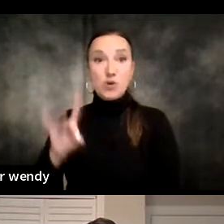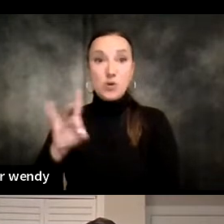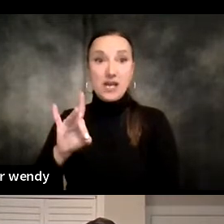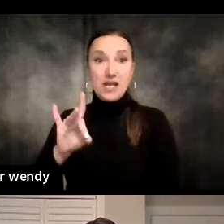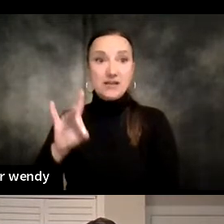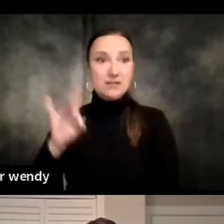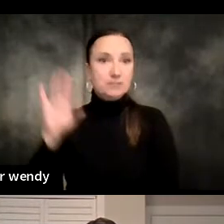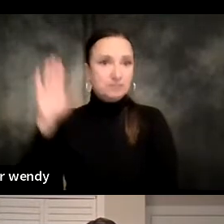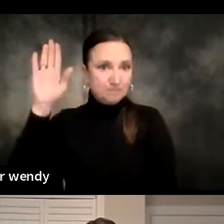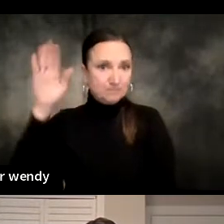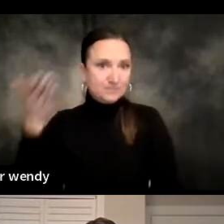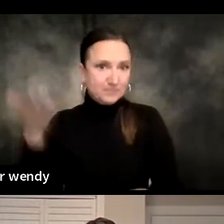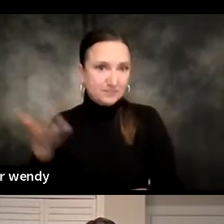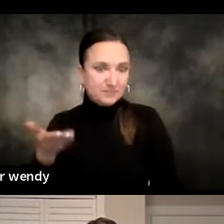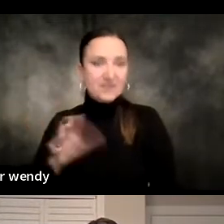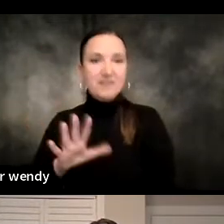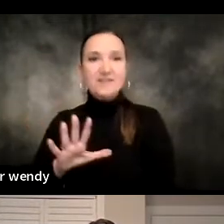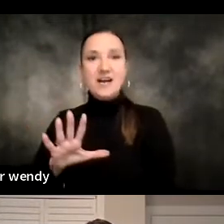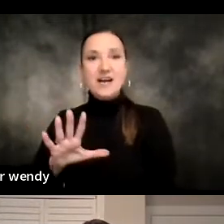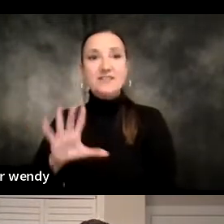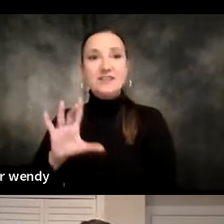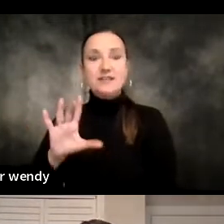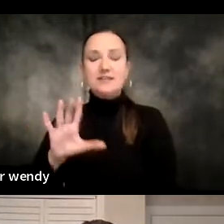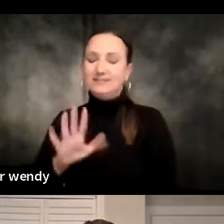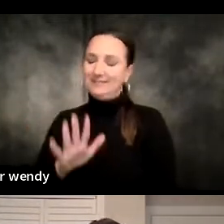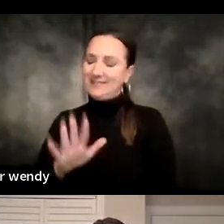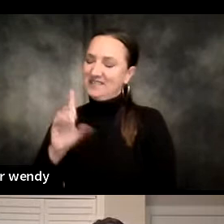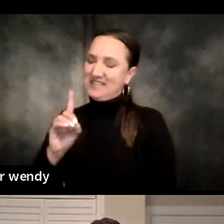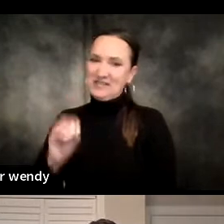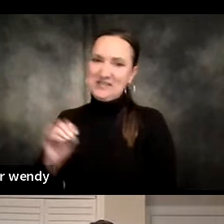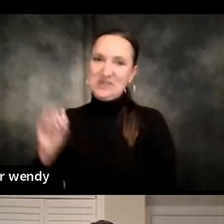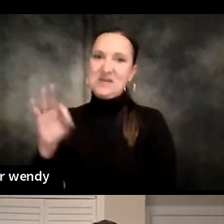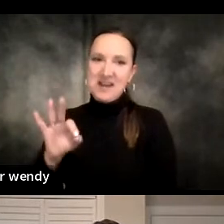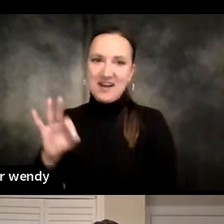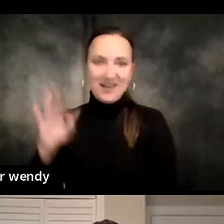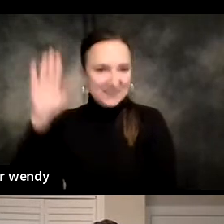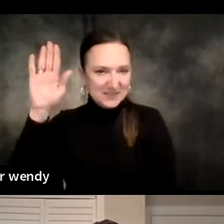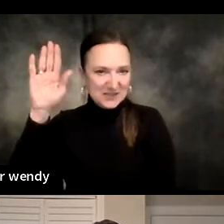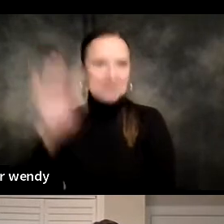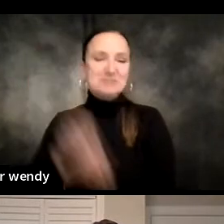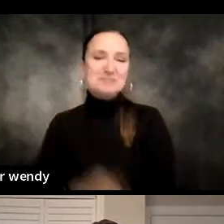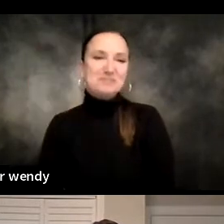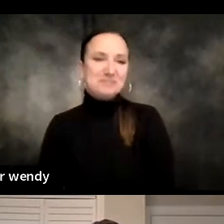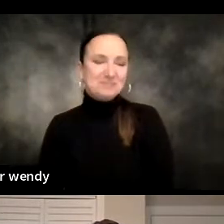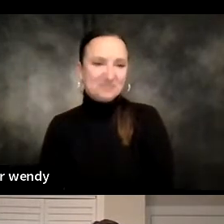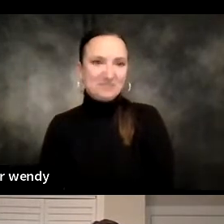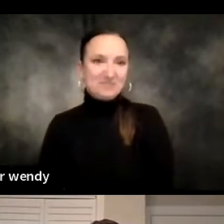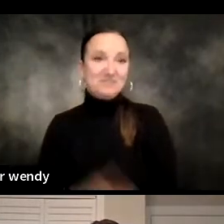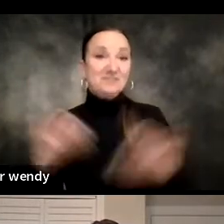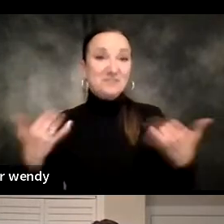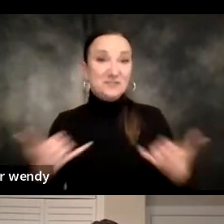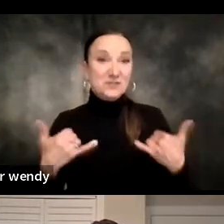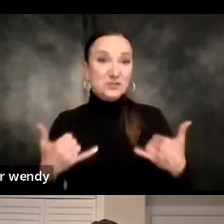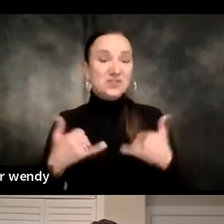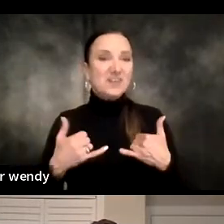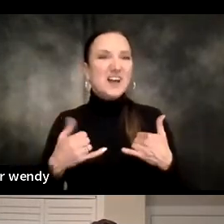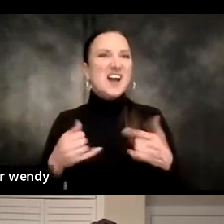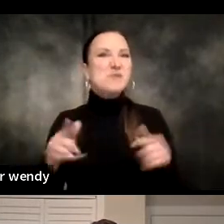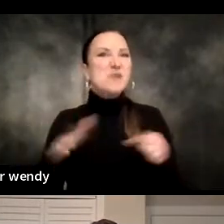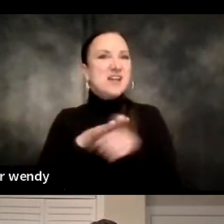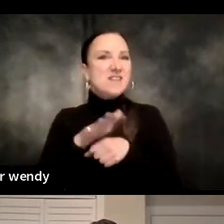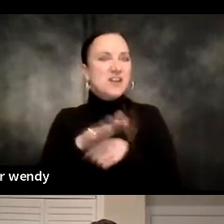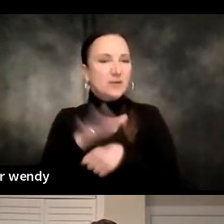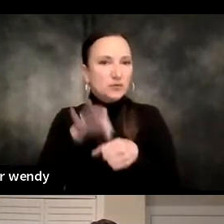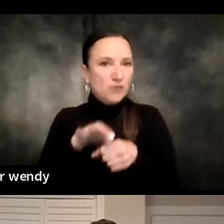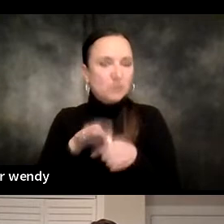Present. and 5D09. Present. Okay. Tonight we have quorum. Proceeding